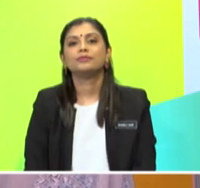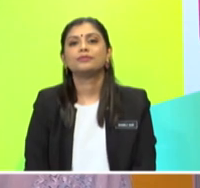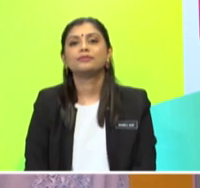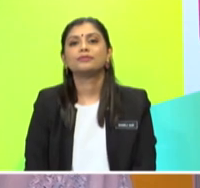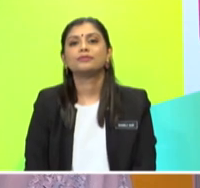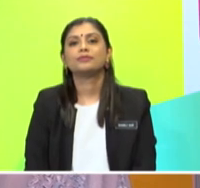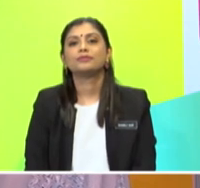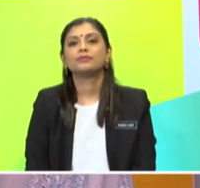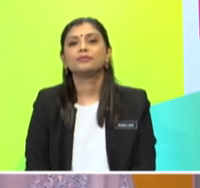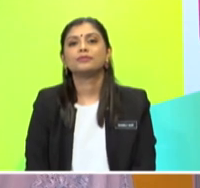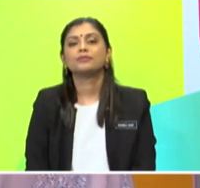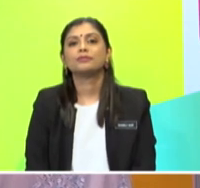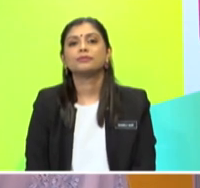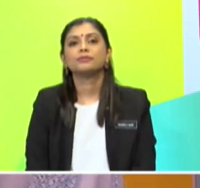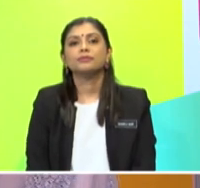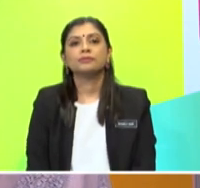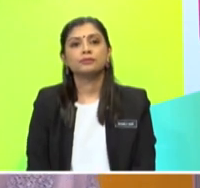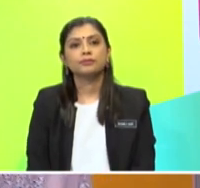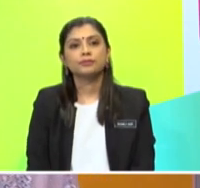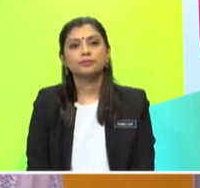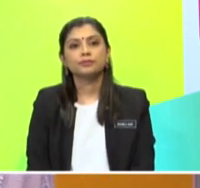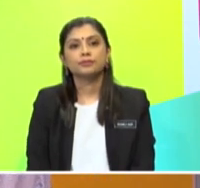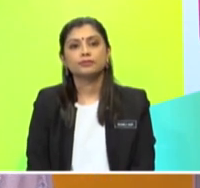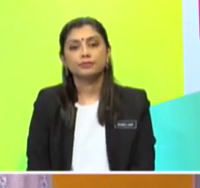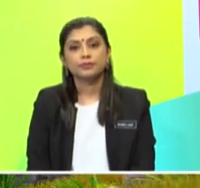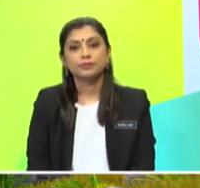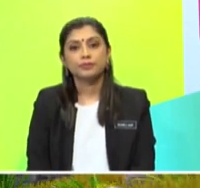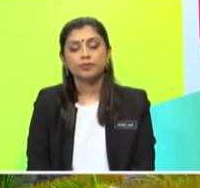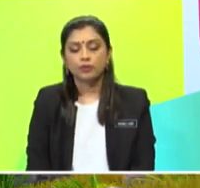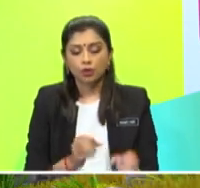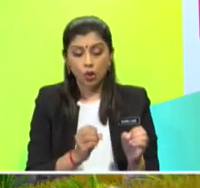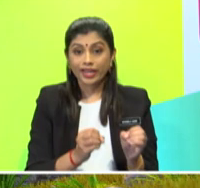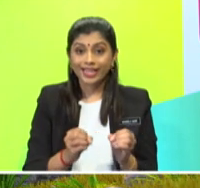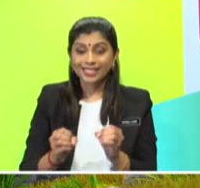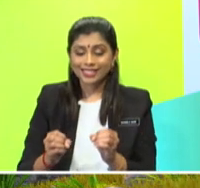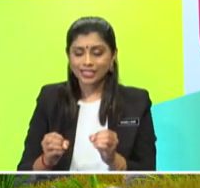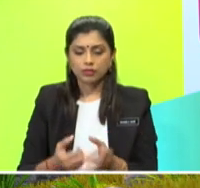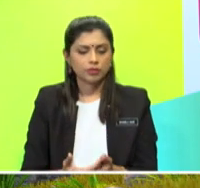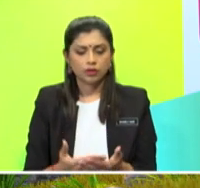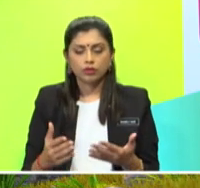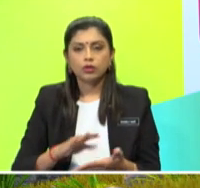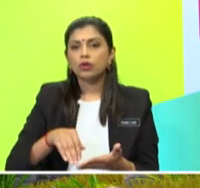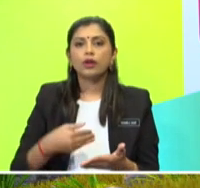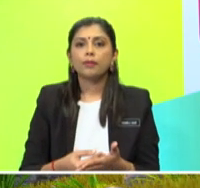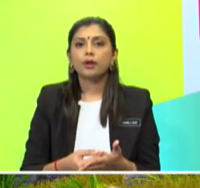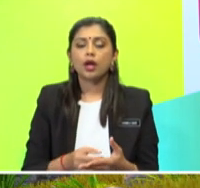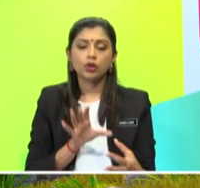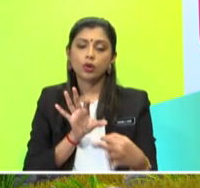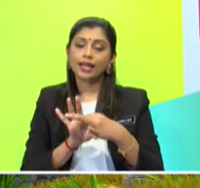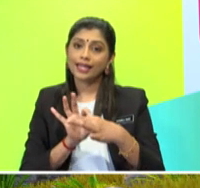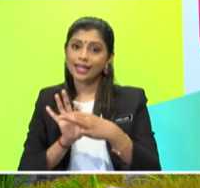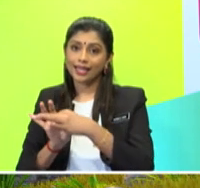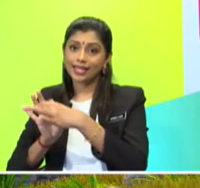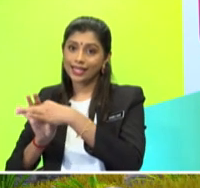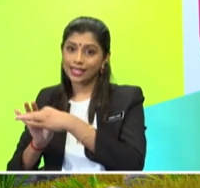course, when you look about organization, Sean, it's all about cohesive devices and linking words. Yeah. All right.